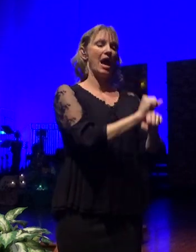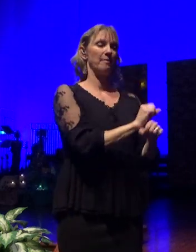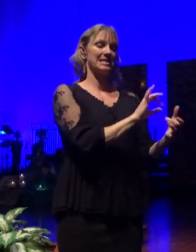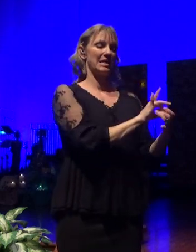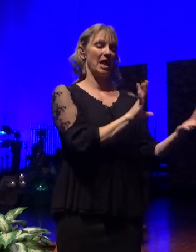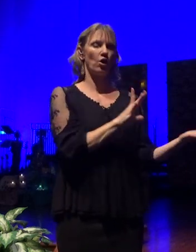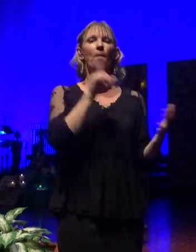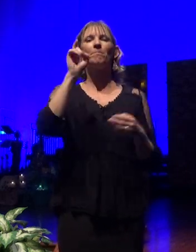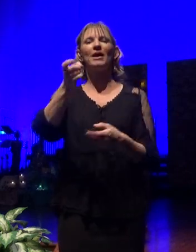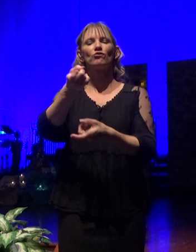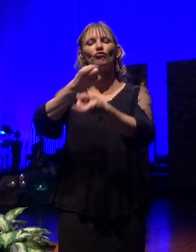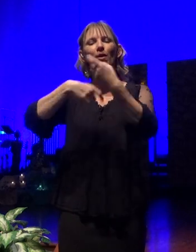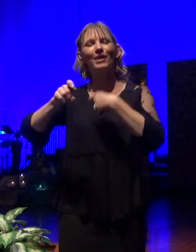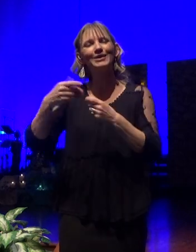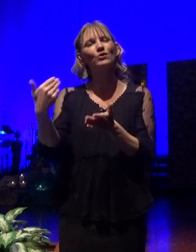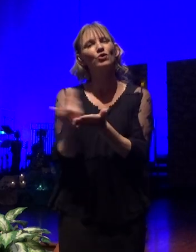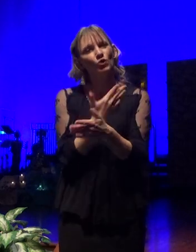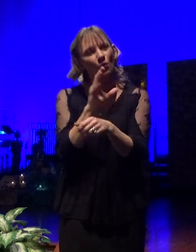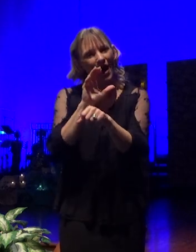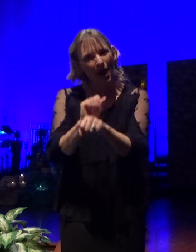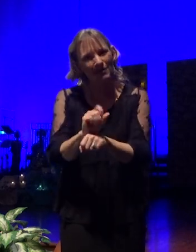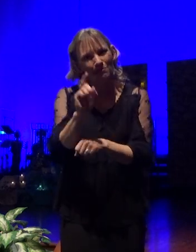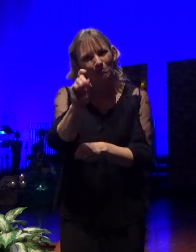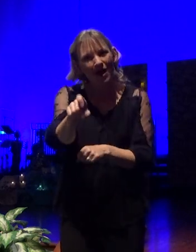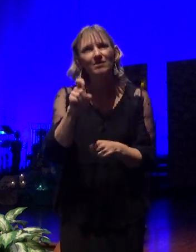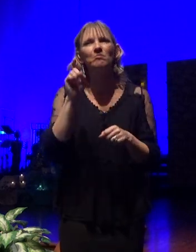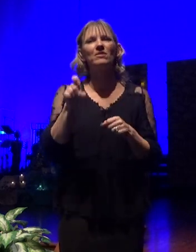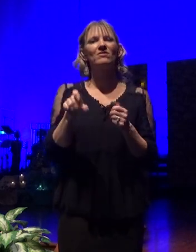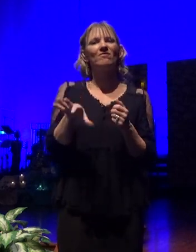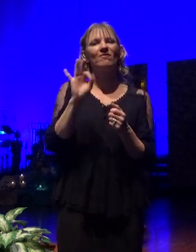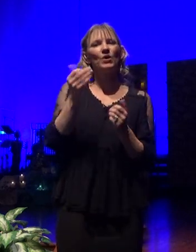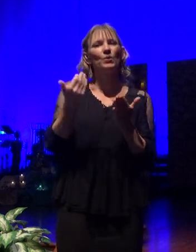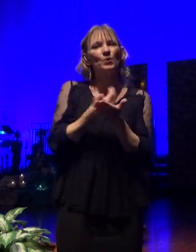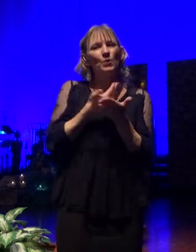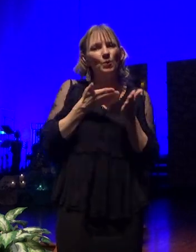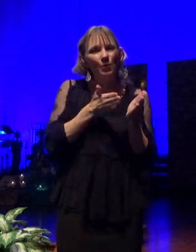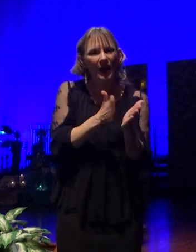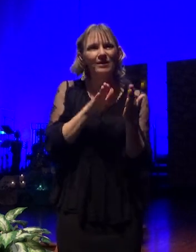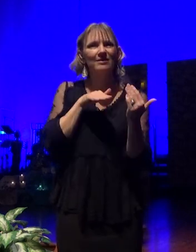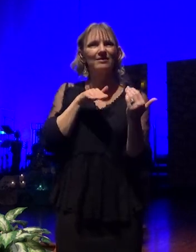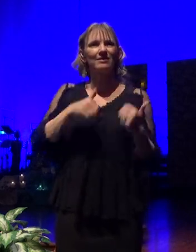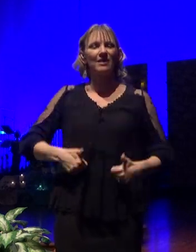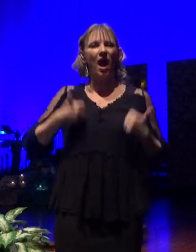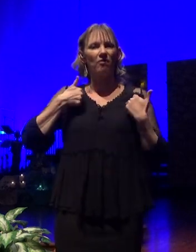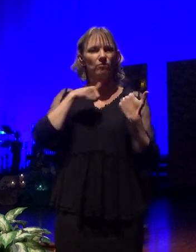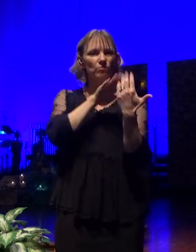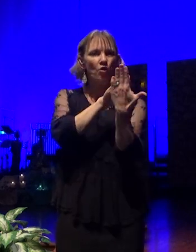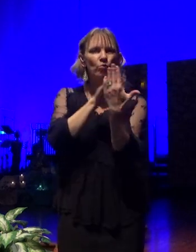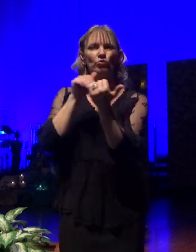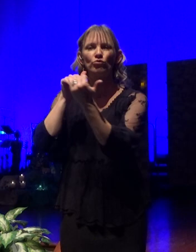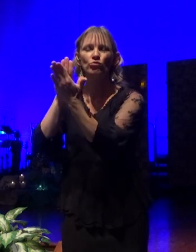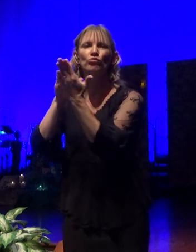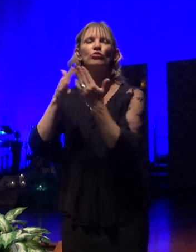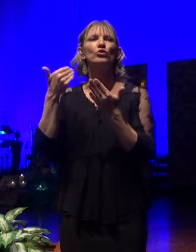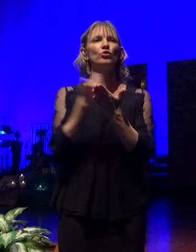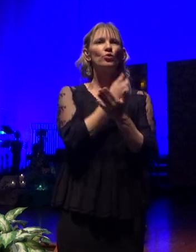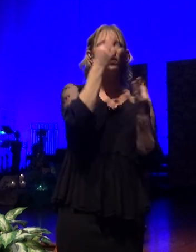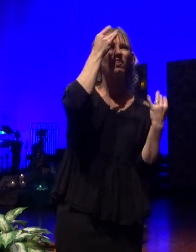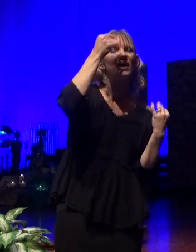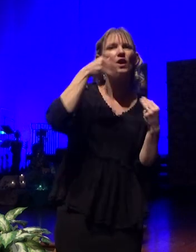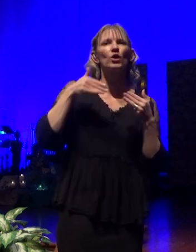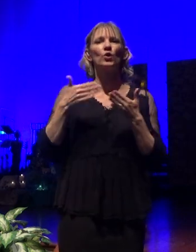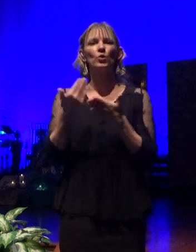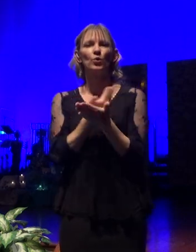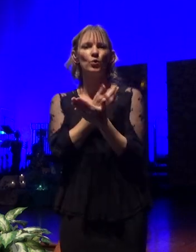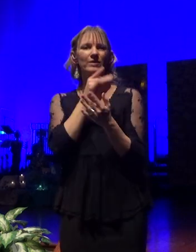with new habits. We have to find new ways to approach life, new ways of thinking, new ways of speaking,